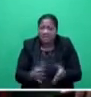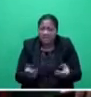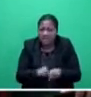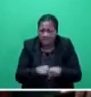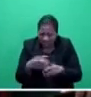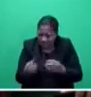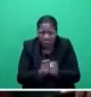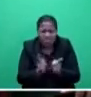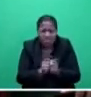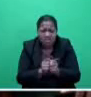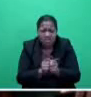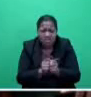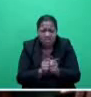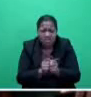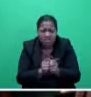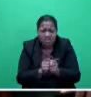Honourable Minister opened 2020